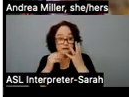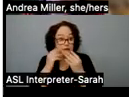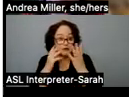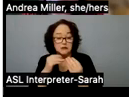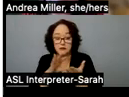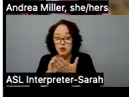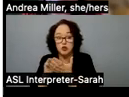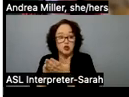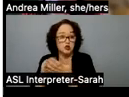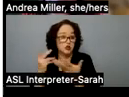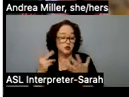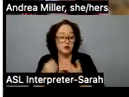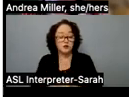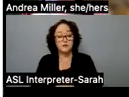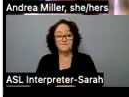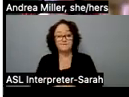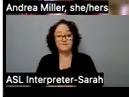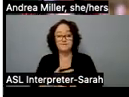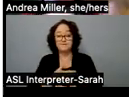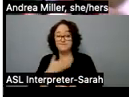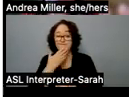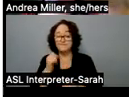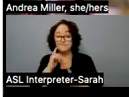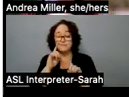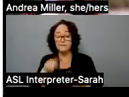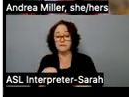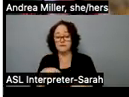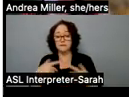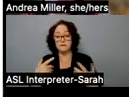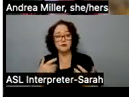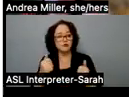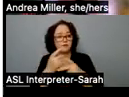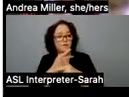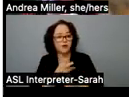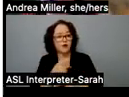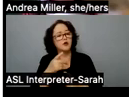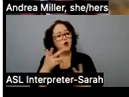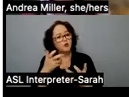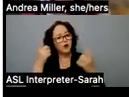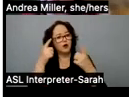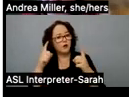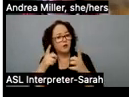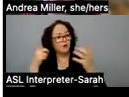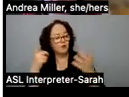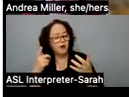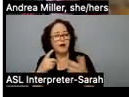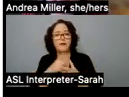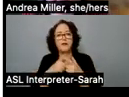think the best answer that I can give is to what is it you're trying to accomplish, and then who has got money out there that you can apply to